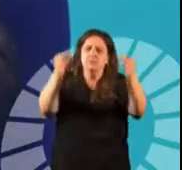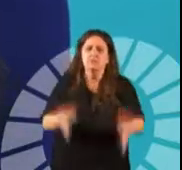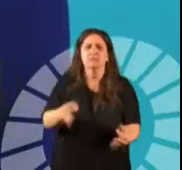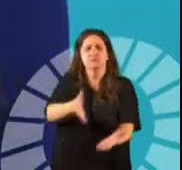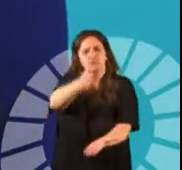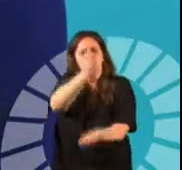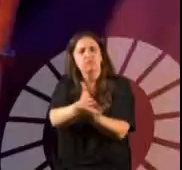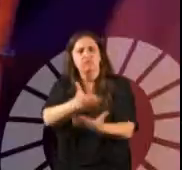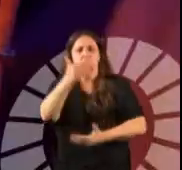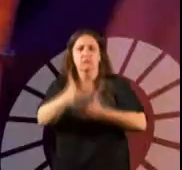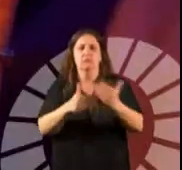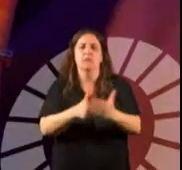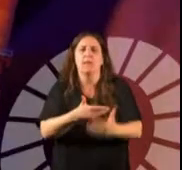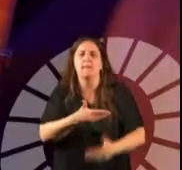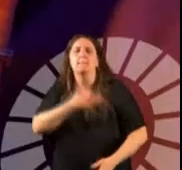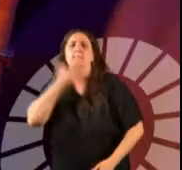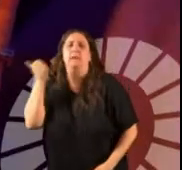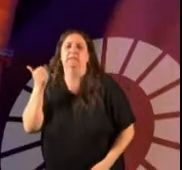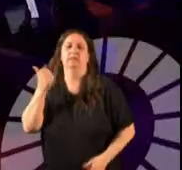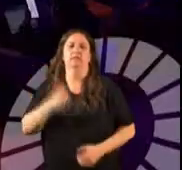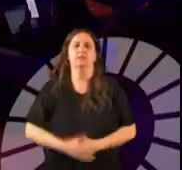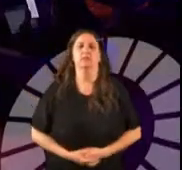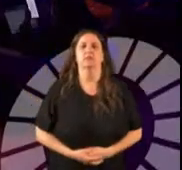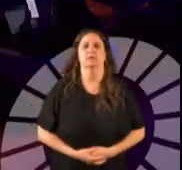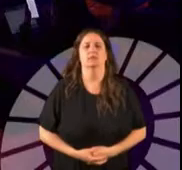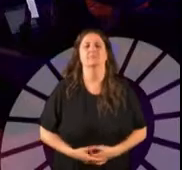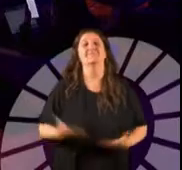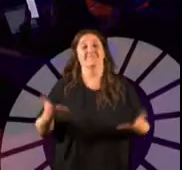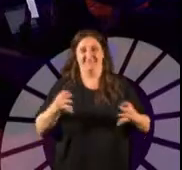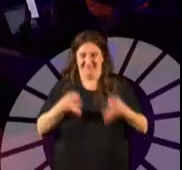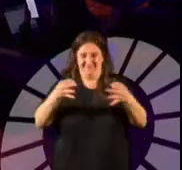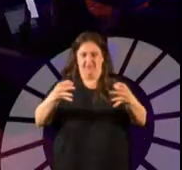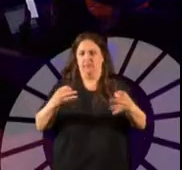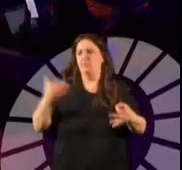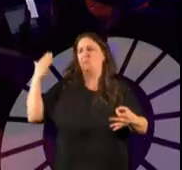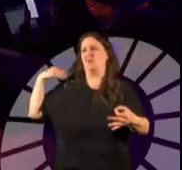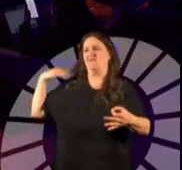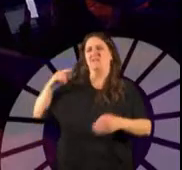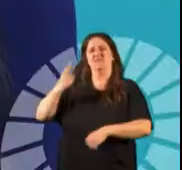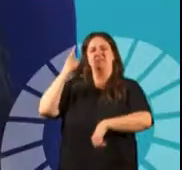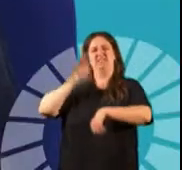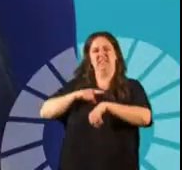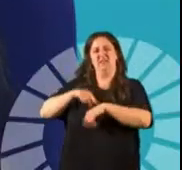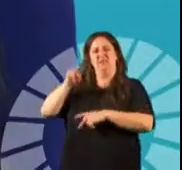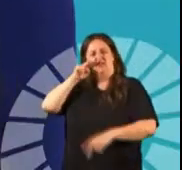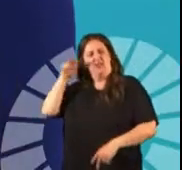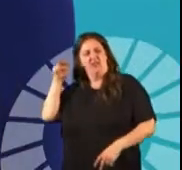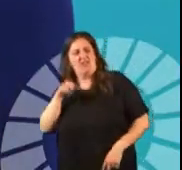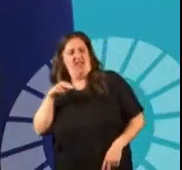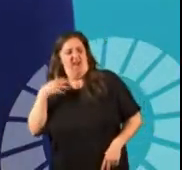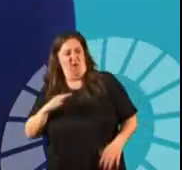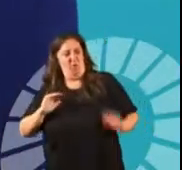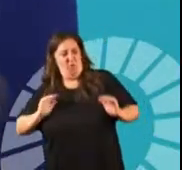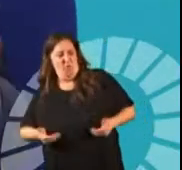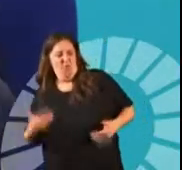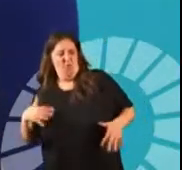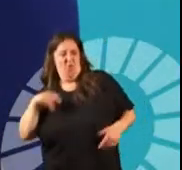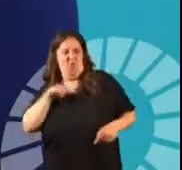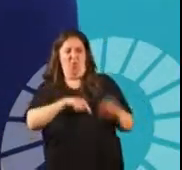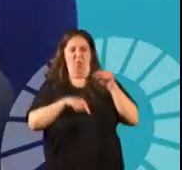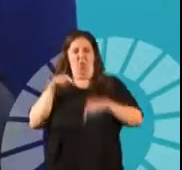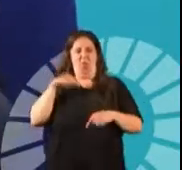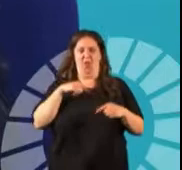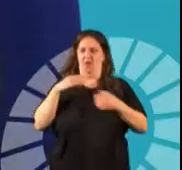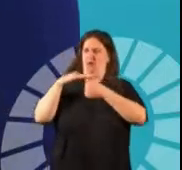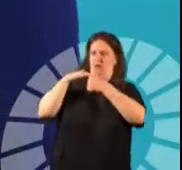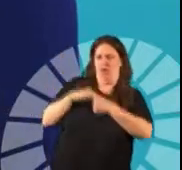environment where sexual harassment is much more difficult. I also see that there's a greater capacity to have gender equality at